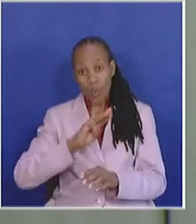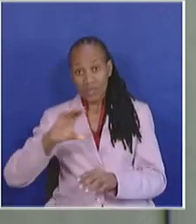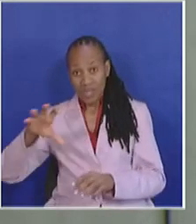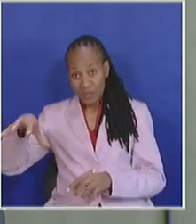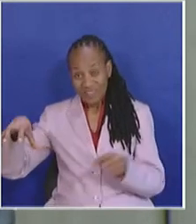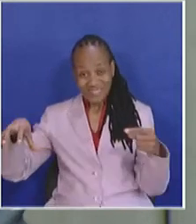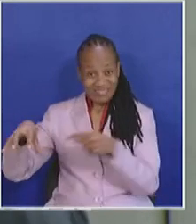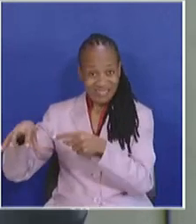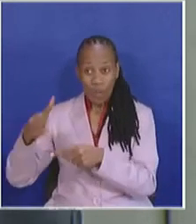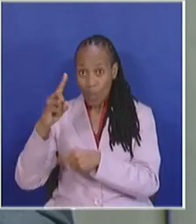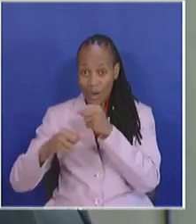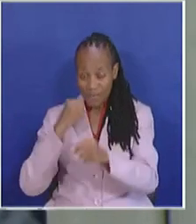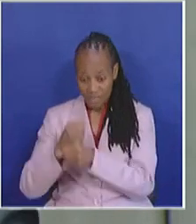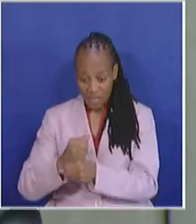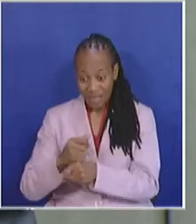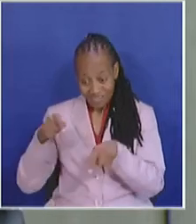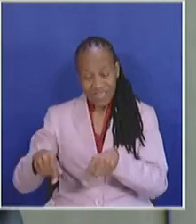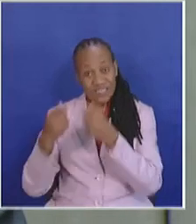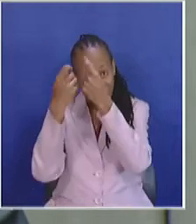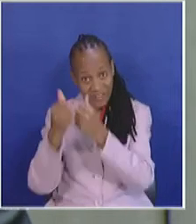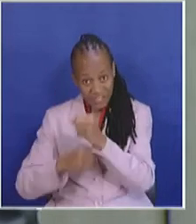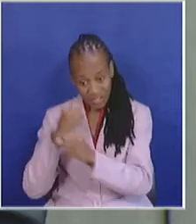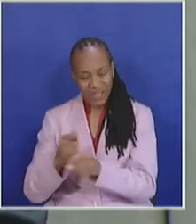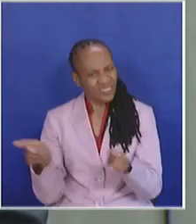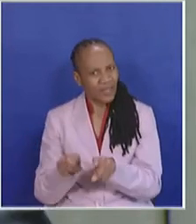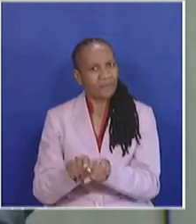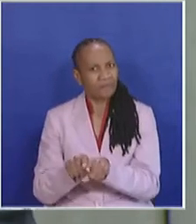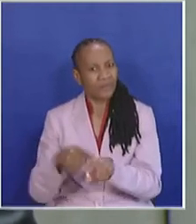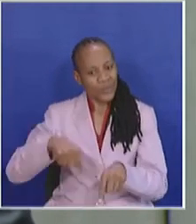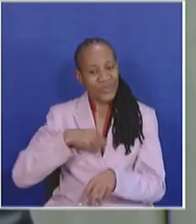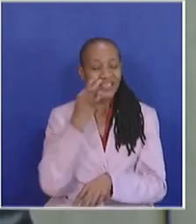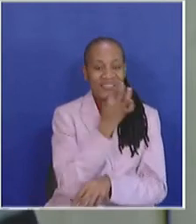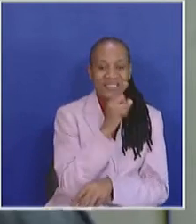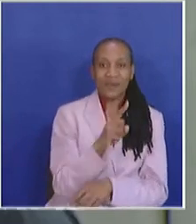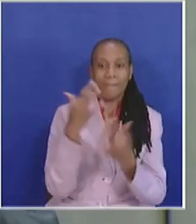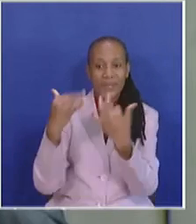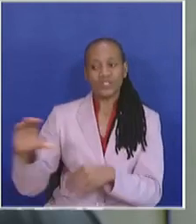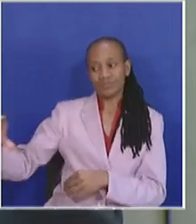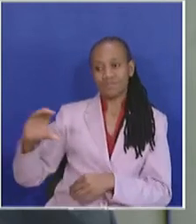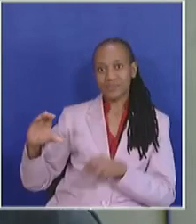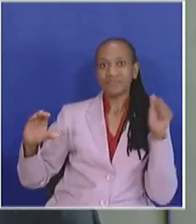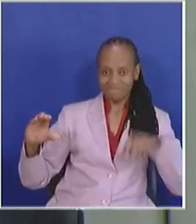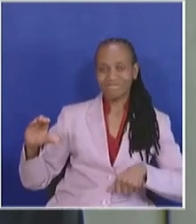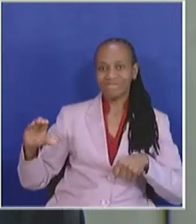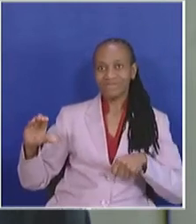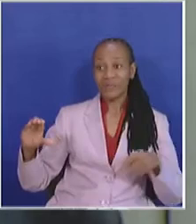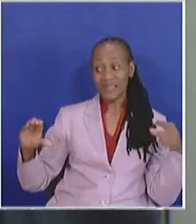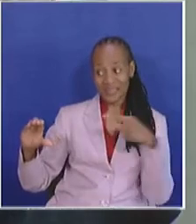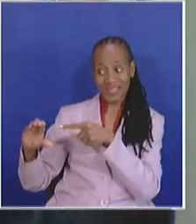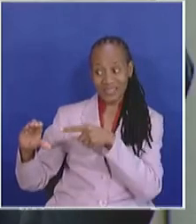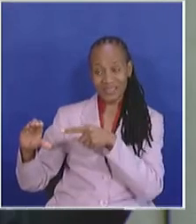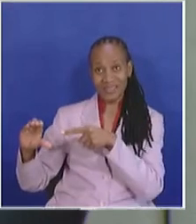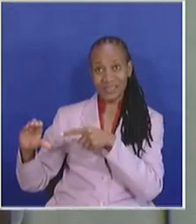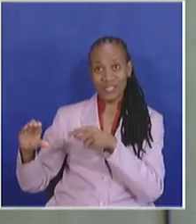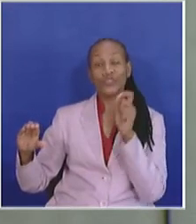review, and in fact, in this current financial year as well, we have said we'll take this budget, but we'll have a match funding.